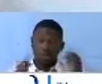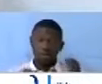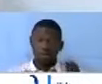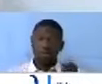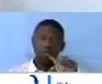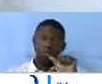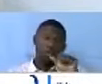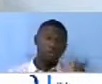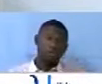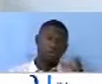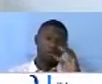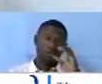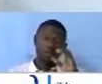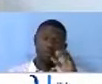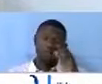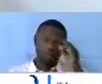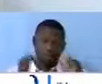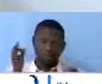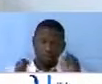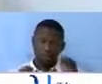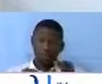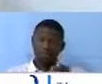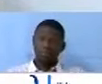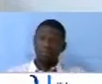the testimonies of Mr. Tamsir Jase.